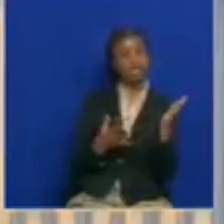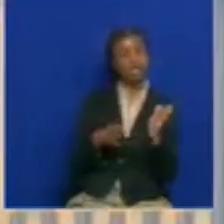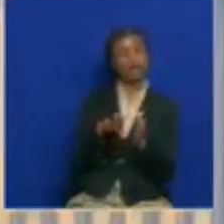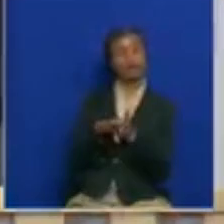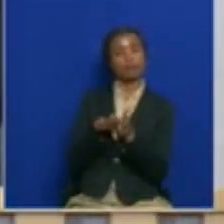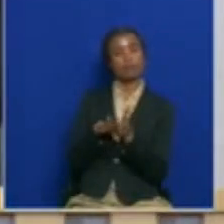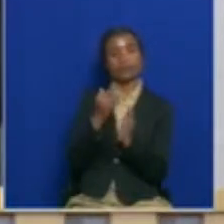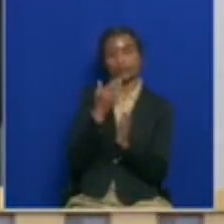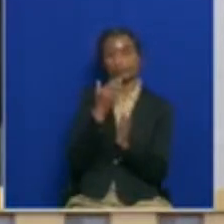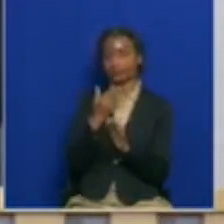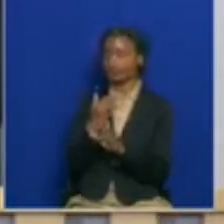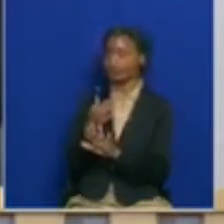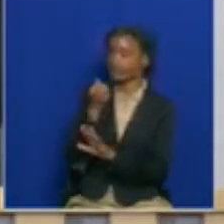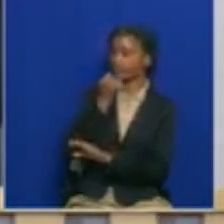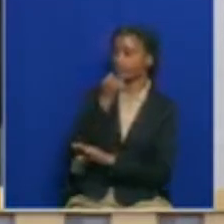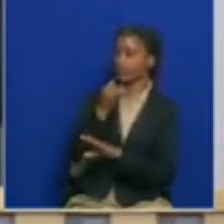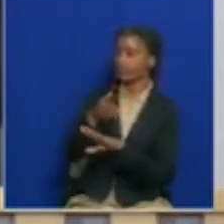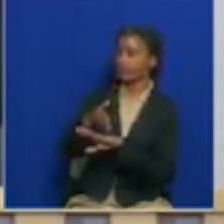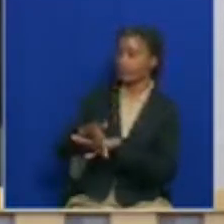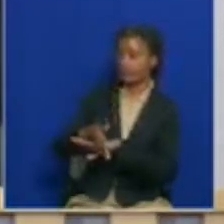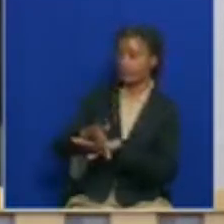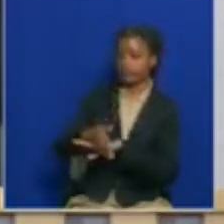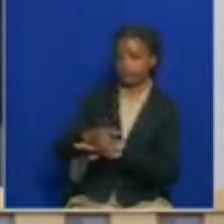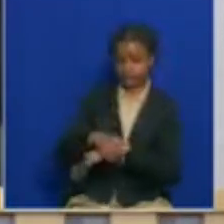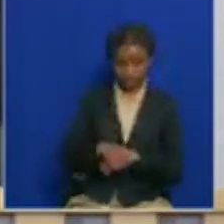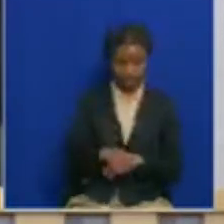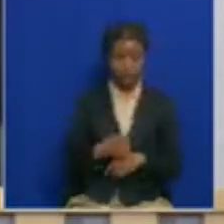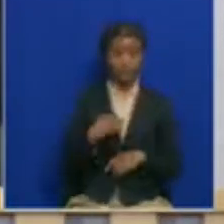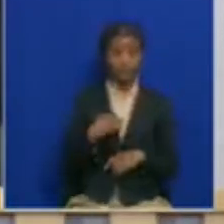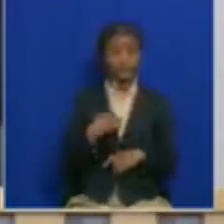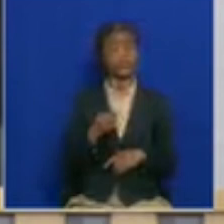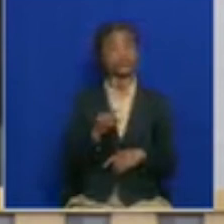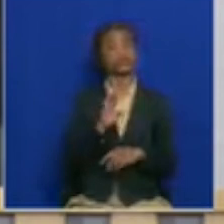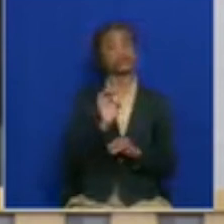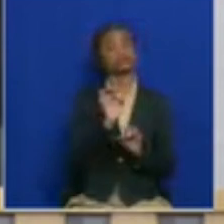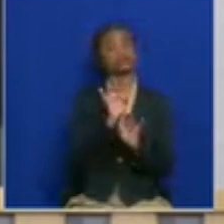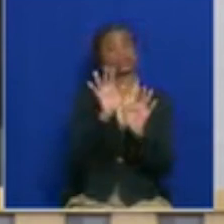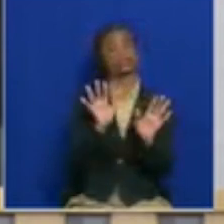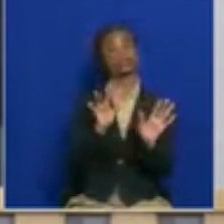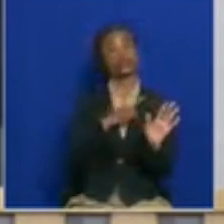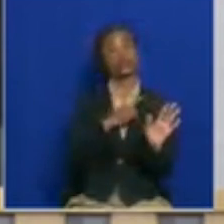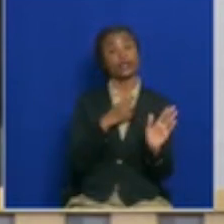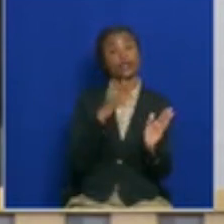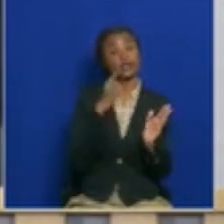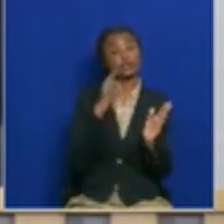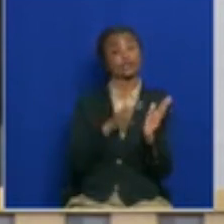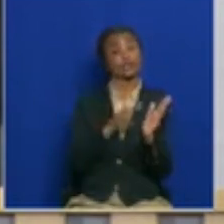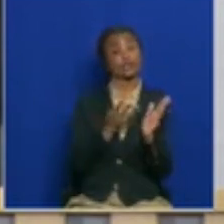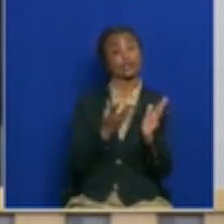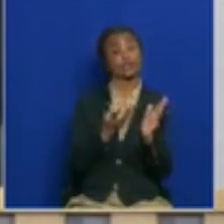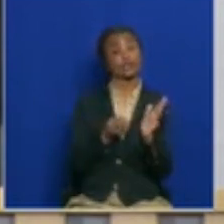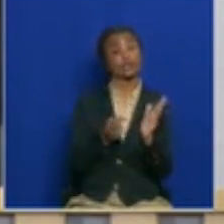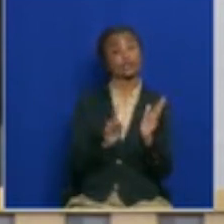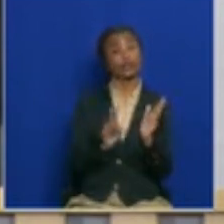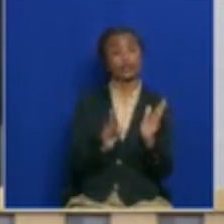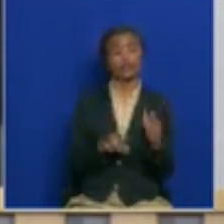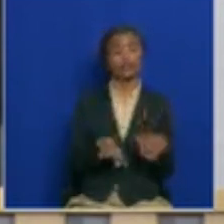disturb. I actually wanted to ask clarity because I see here there is on number 20 on page